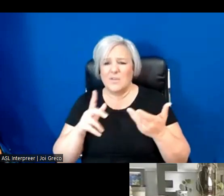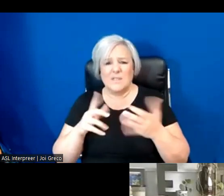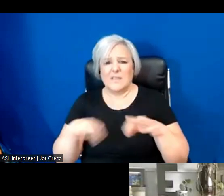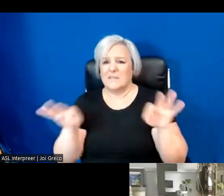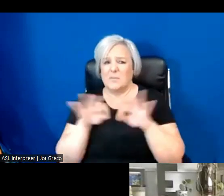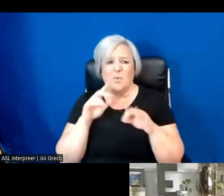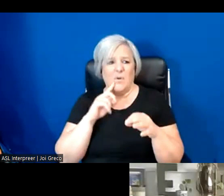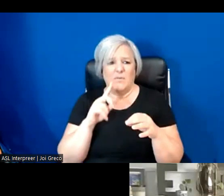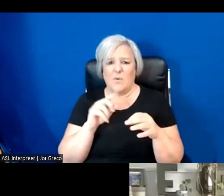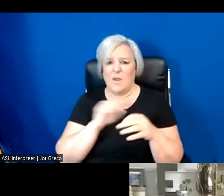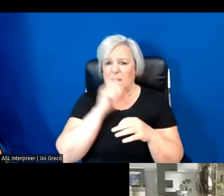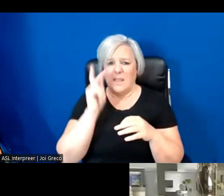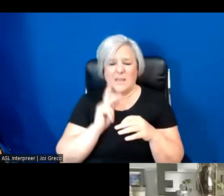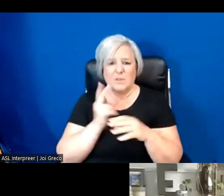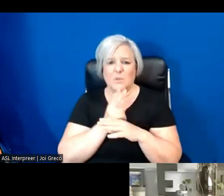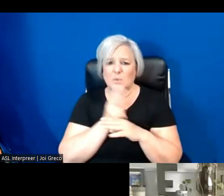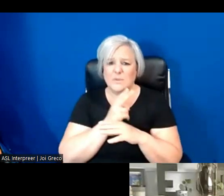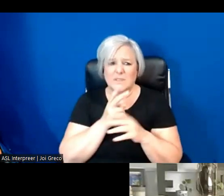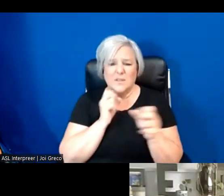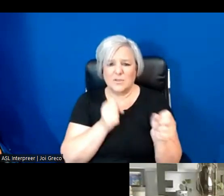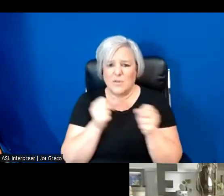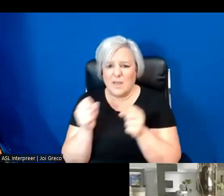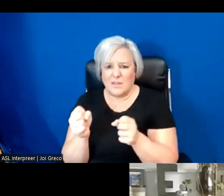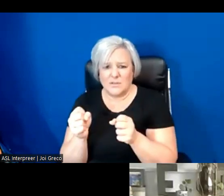Alaska, using the strategic prevention framework,